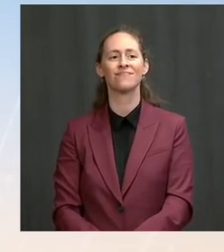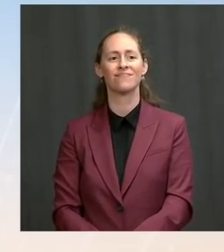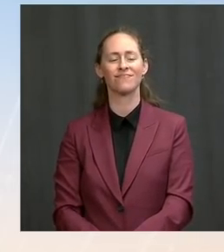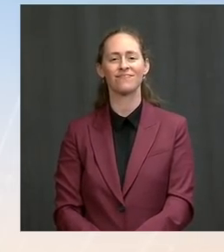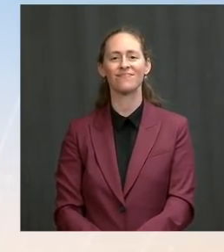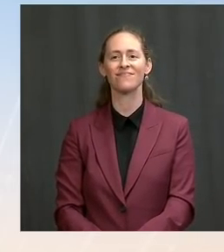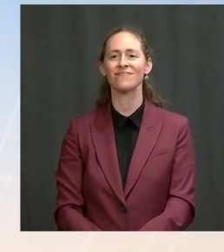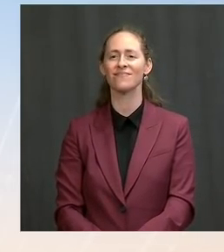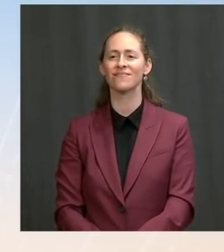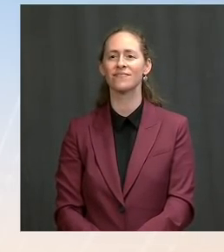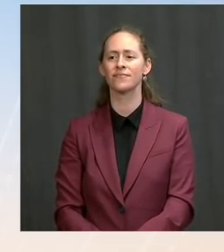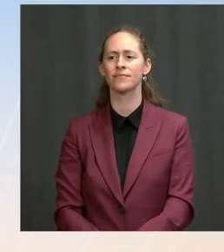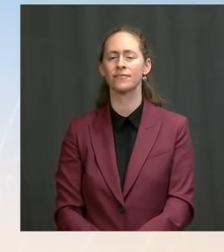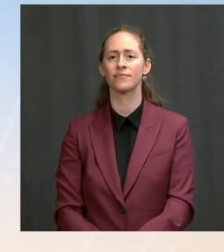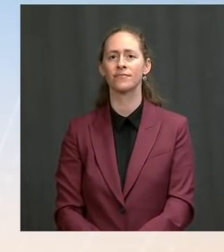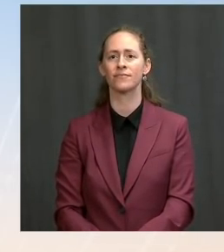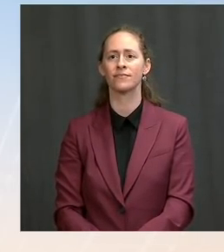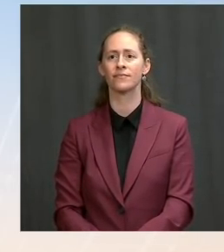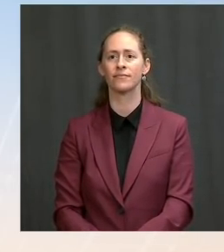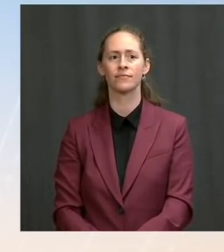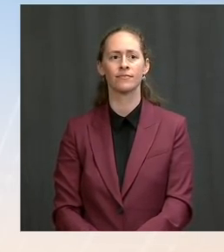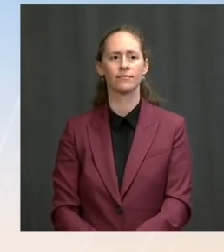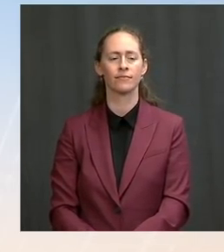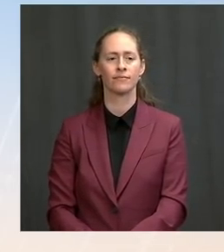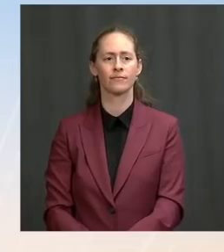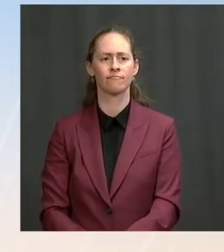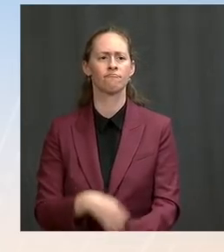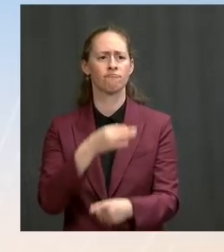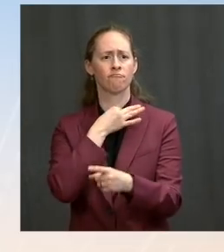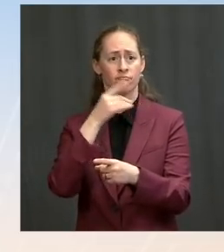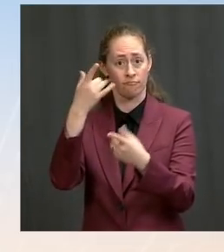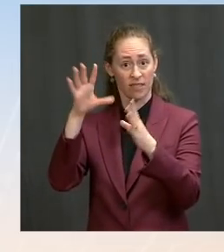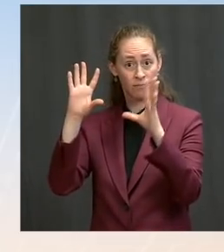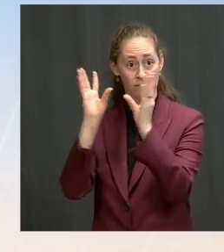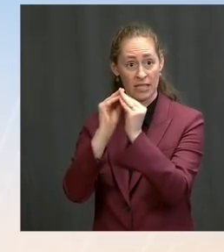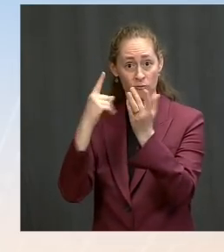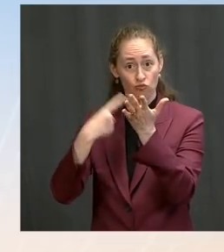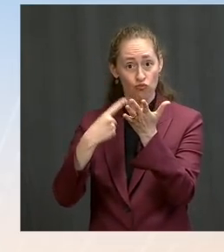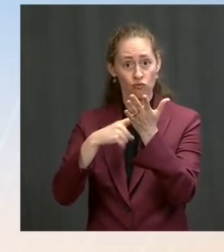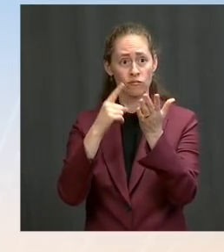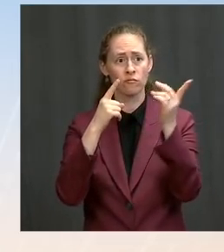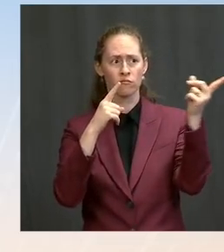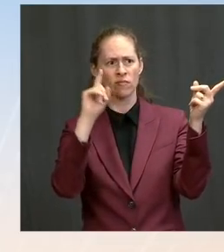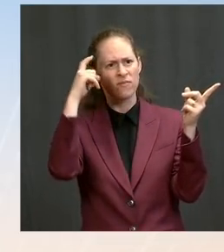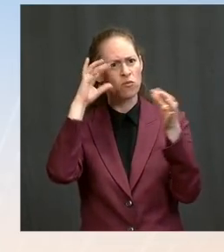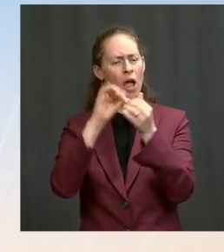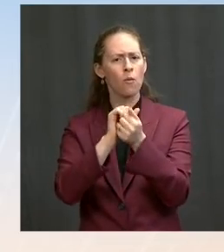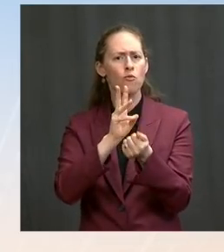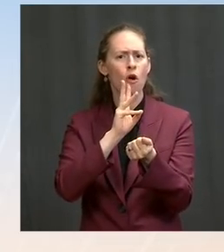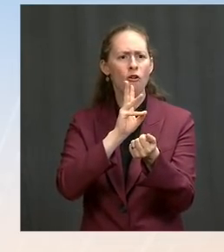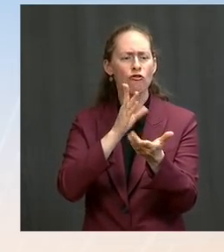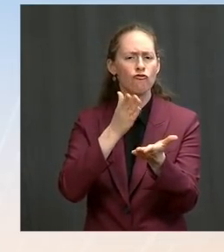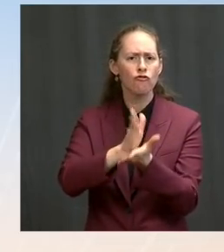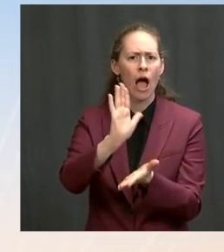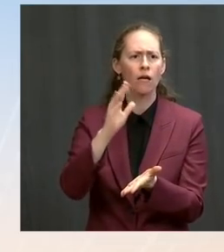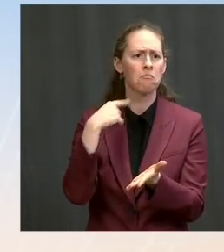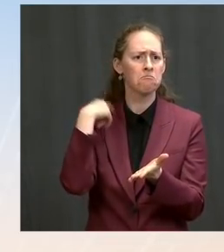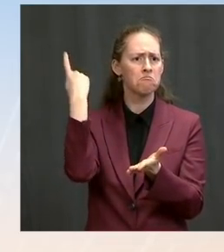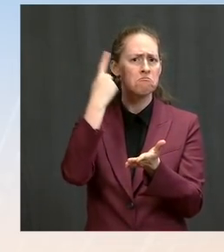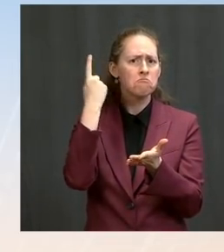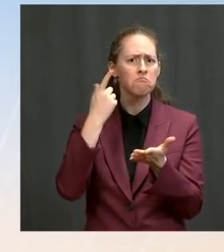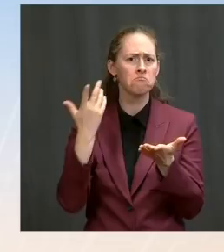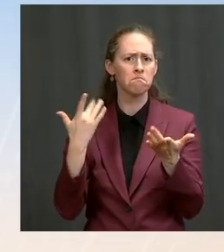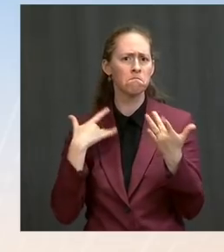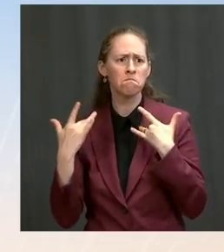Go ahead. Oh, thanks. Sir, in the meeting with the governors on water rights, was there any discussion of water allocation decisions in the